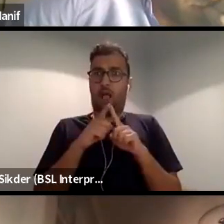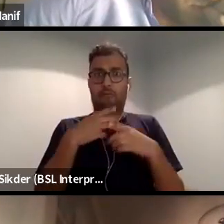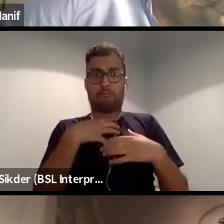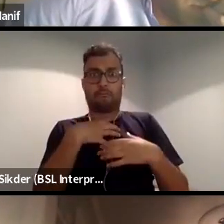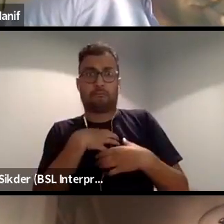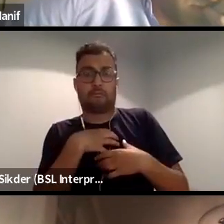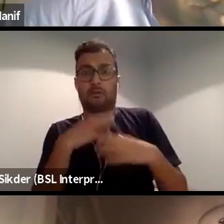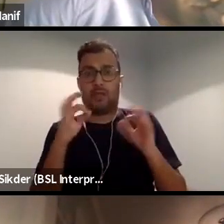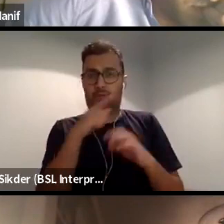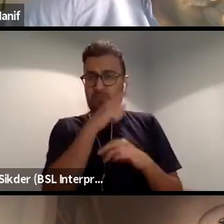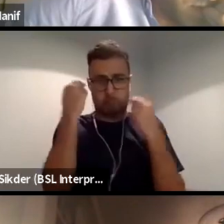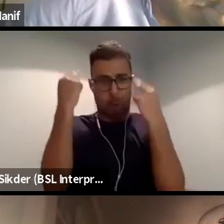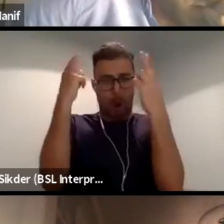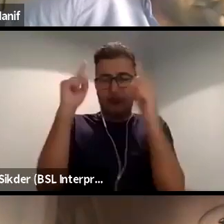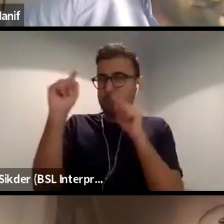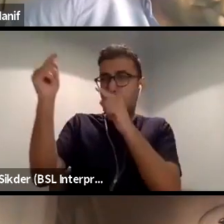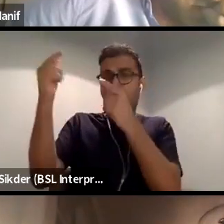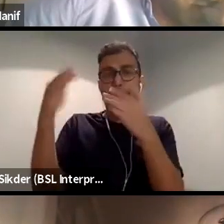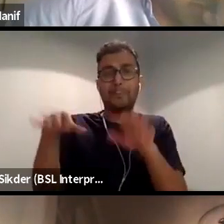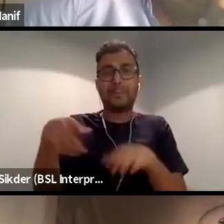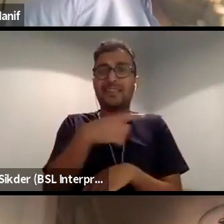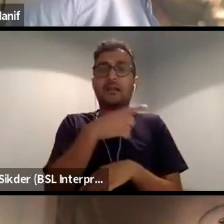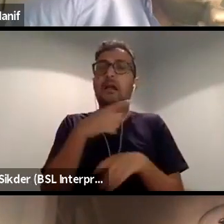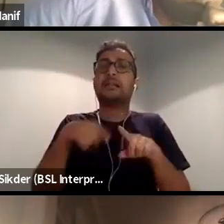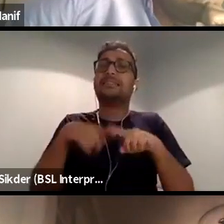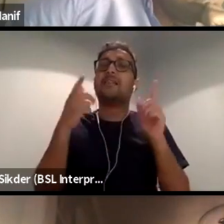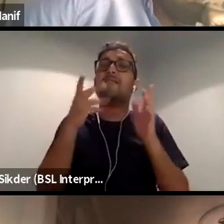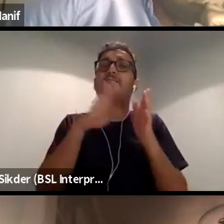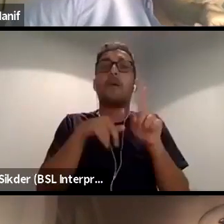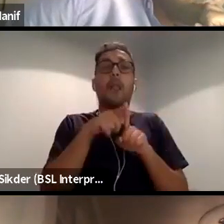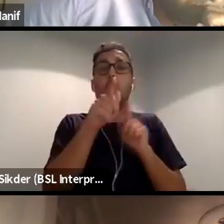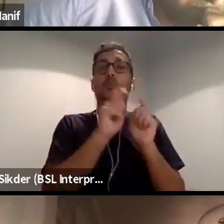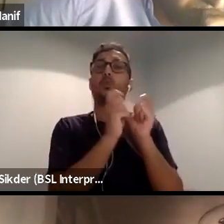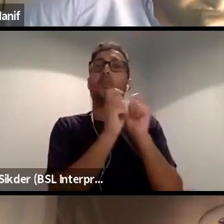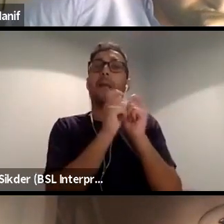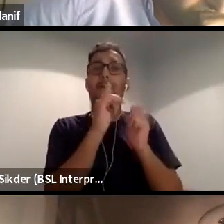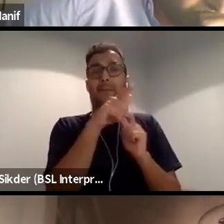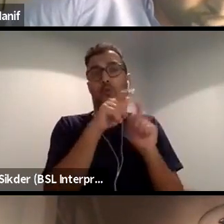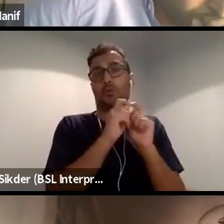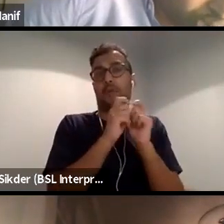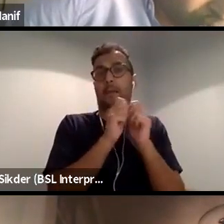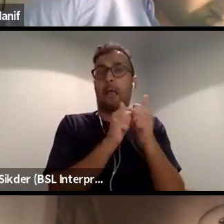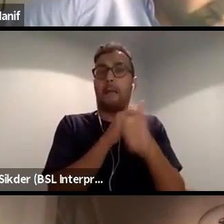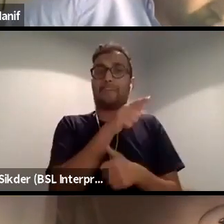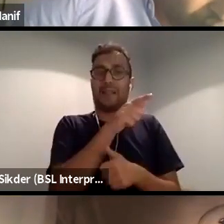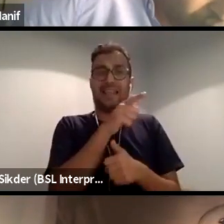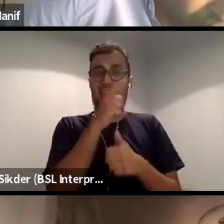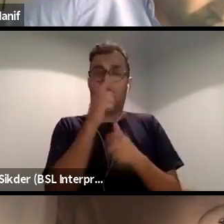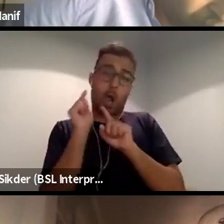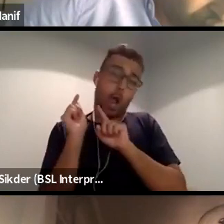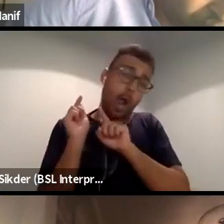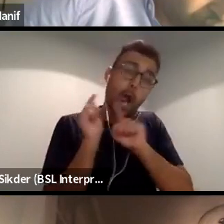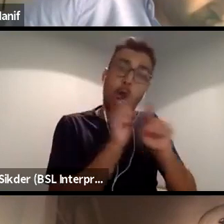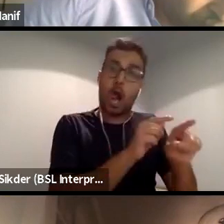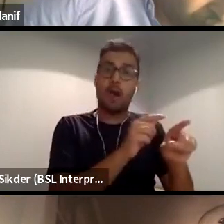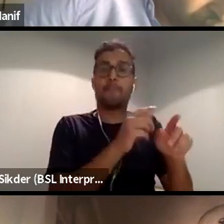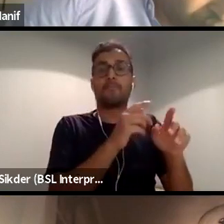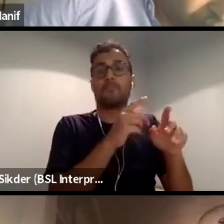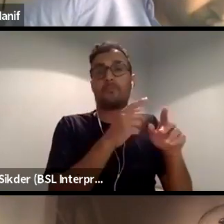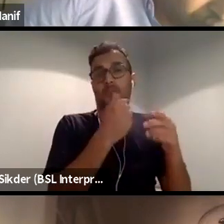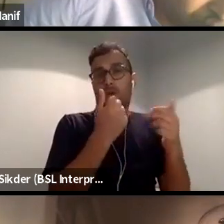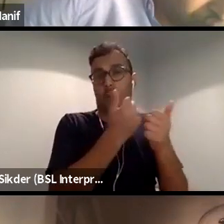some newspaper proprietor or you know, a TV station, but taking on the sort